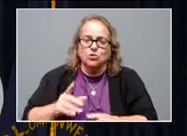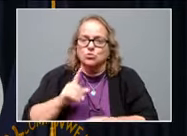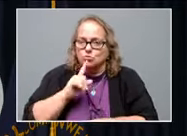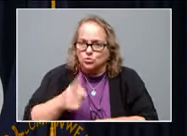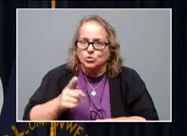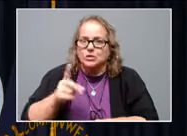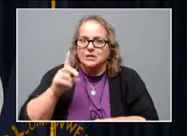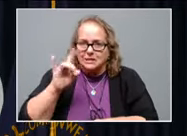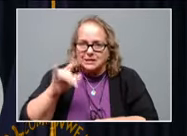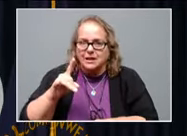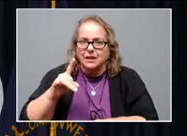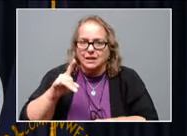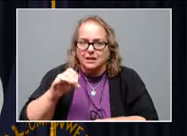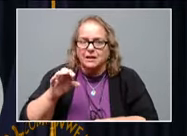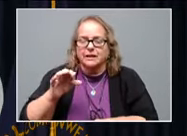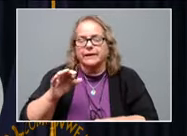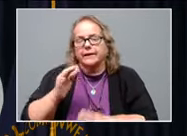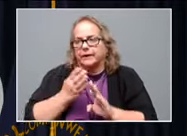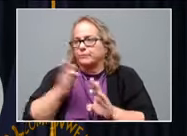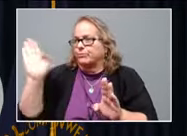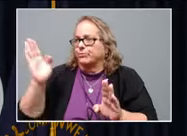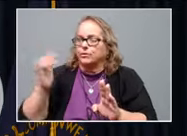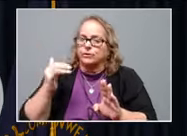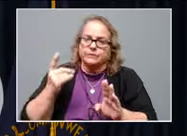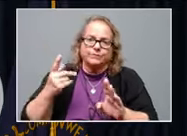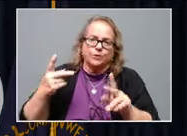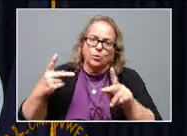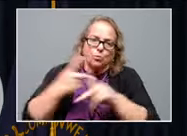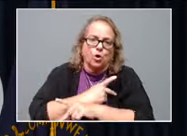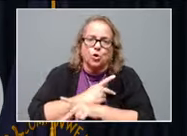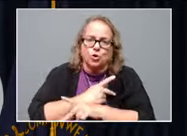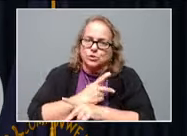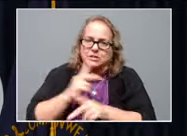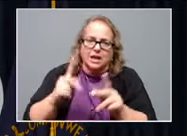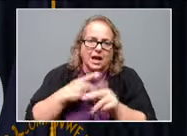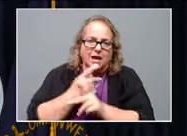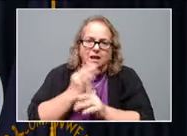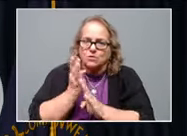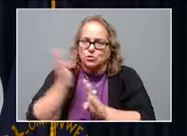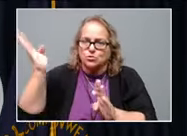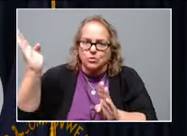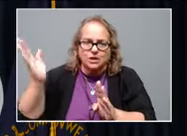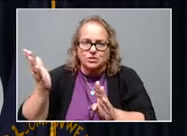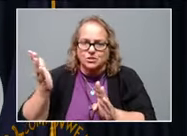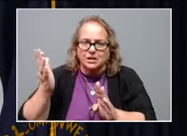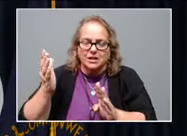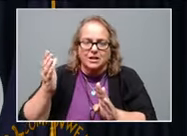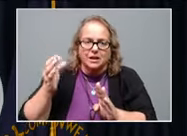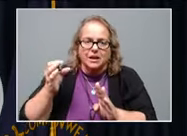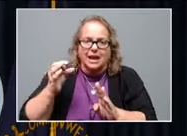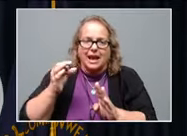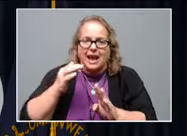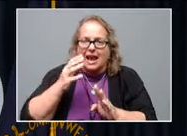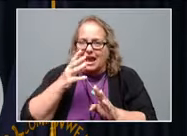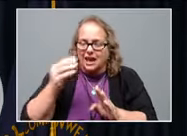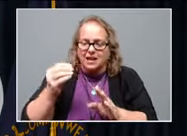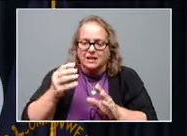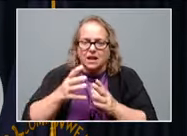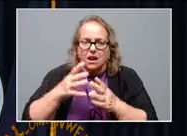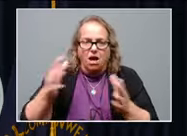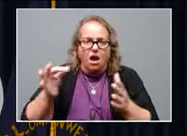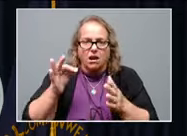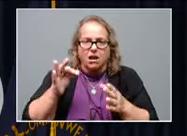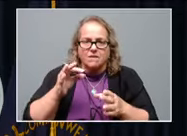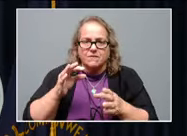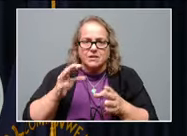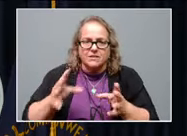a worse direction. And to much of the session, with much of the leadership, there were real open